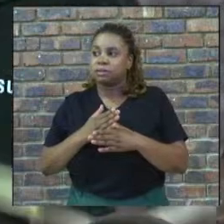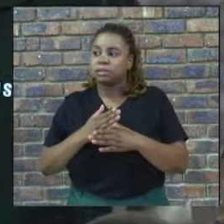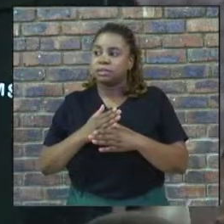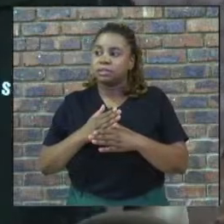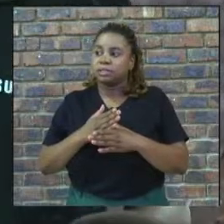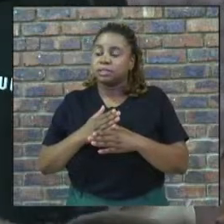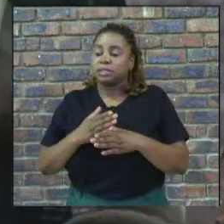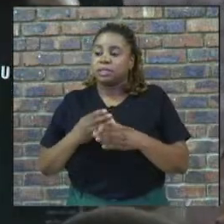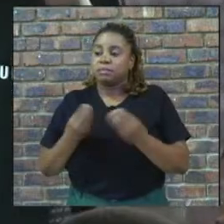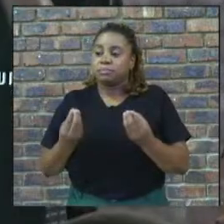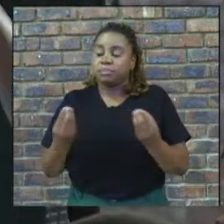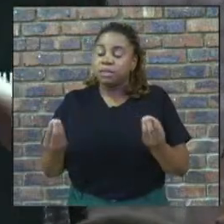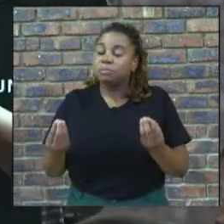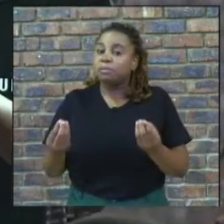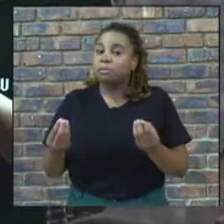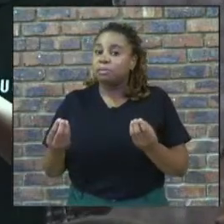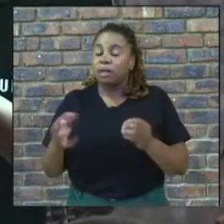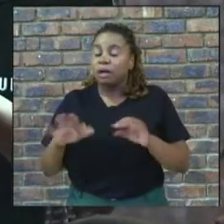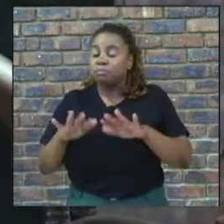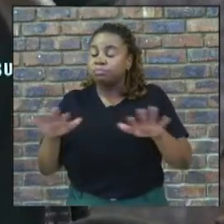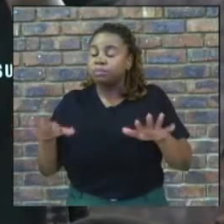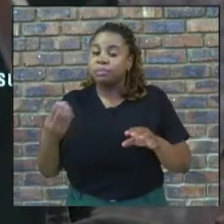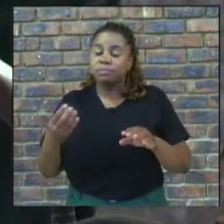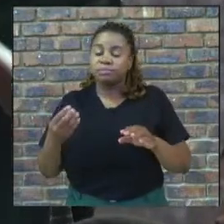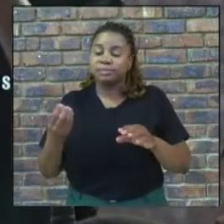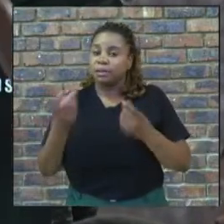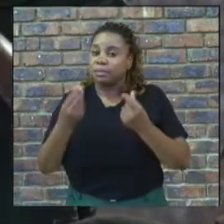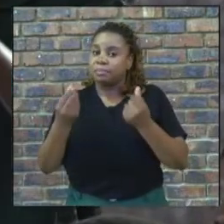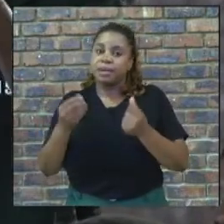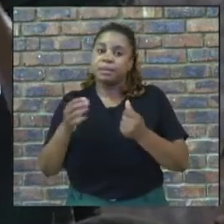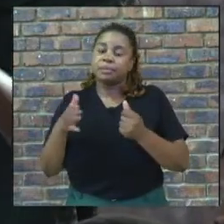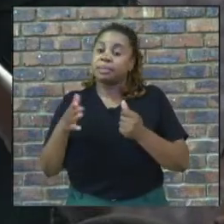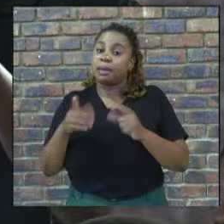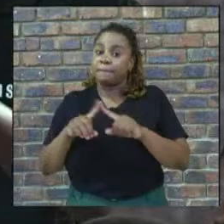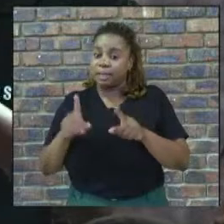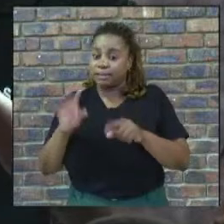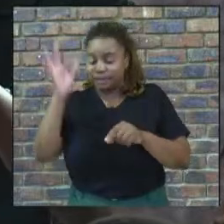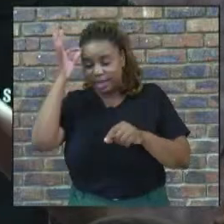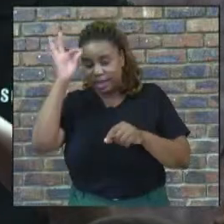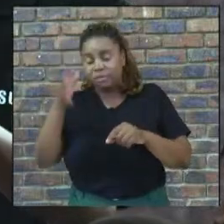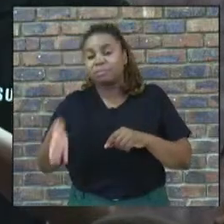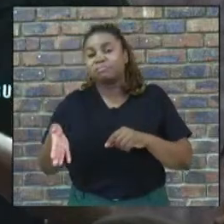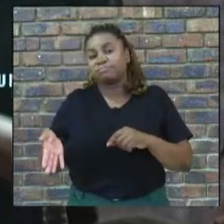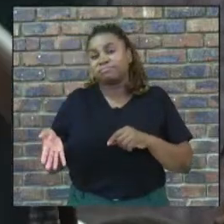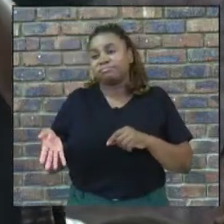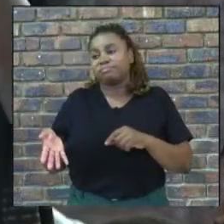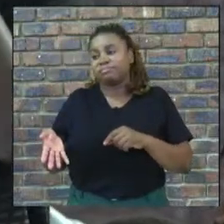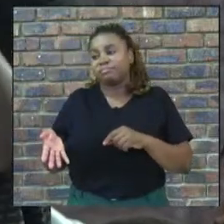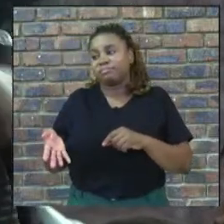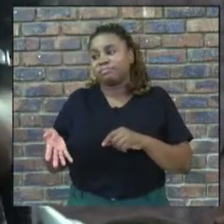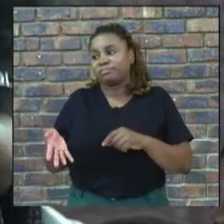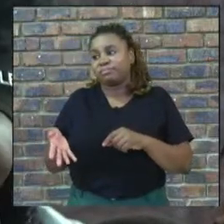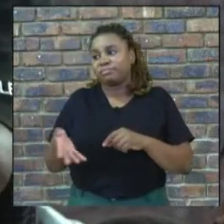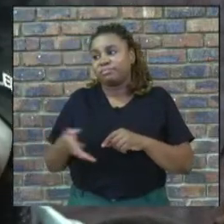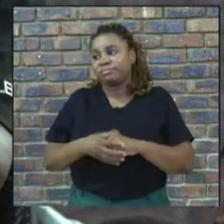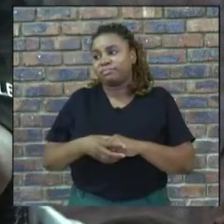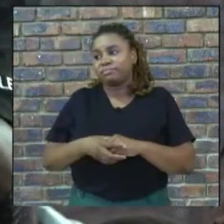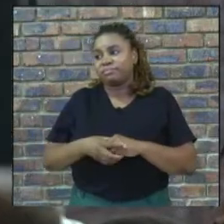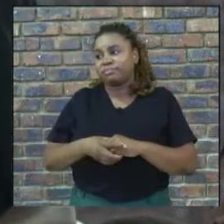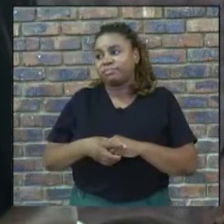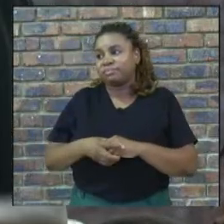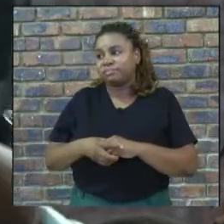government. Ngiyaphinda futhi naze naliqhatha izwe lase South Africa. History will judge